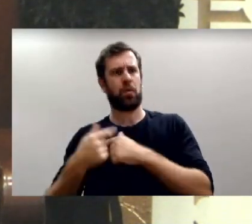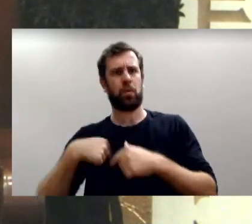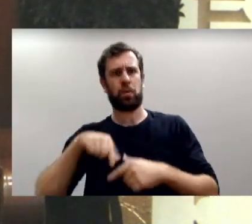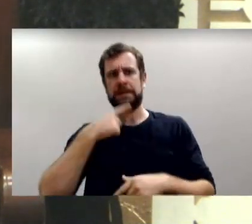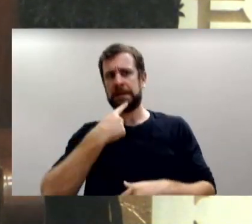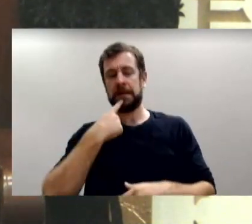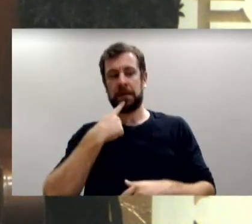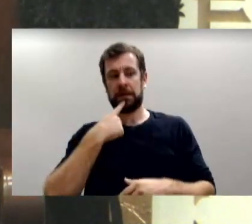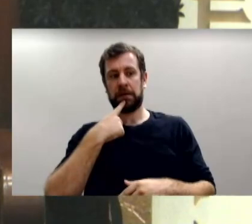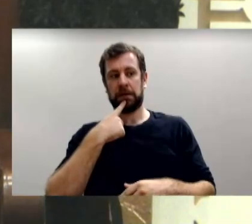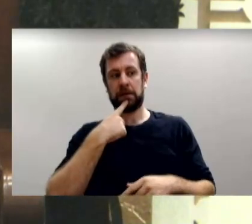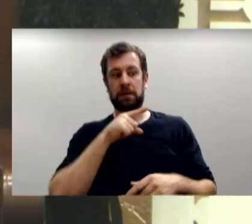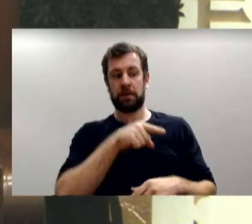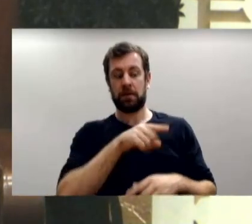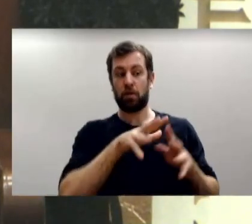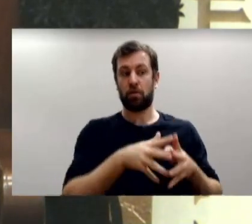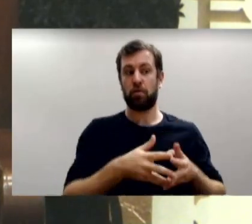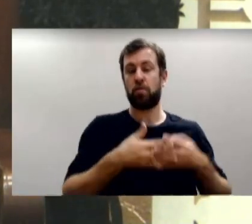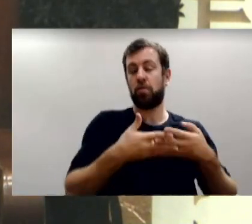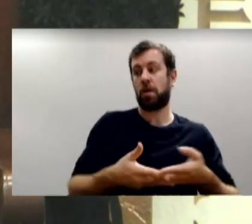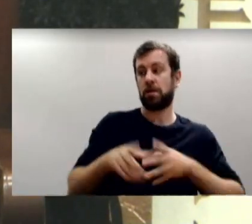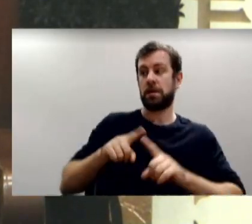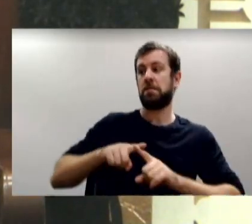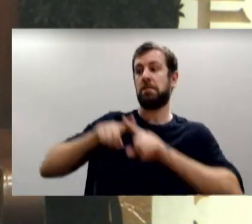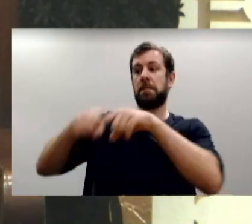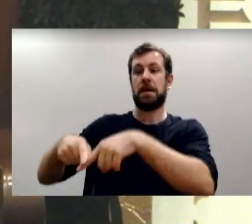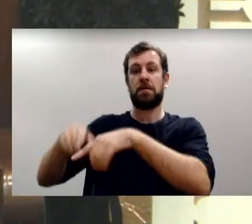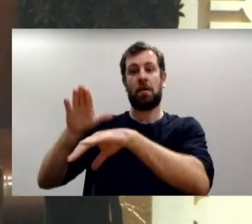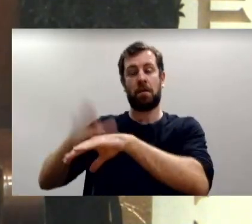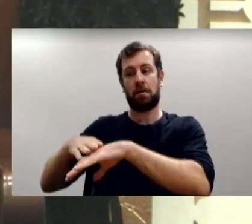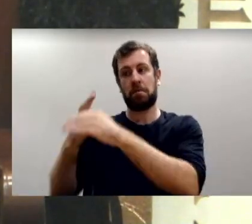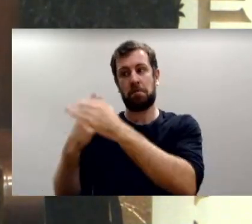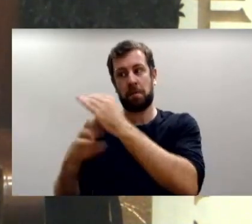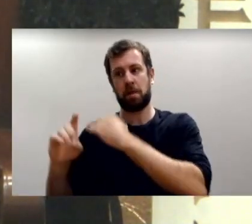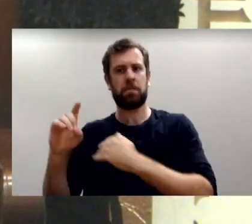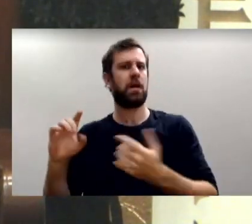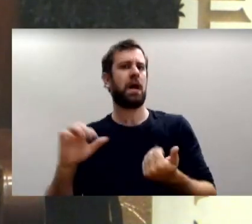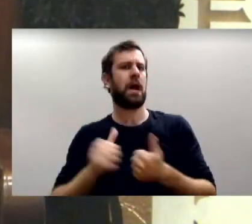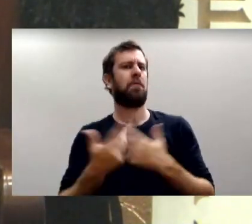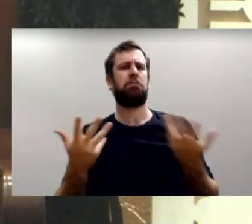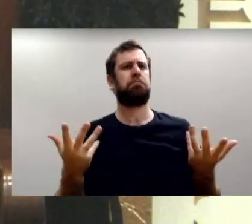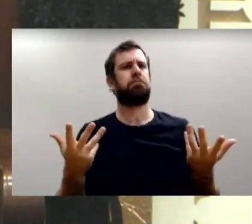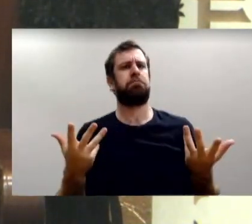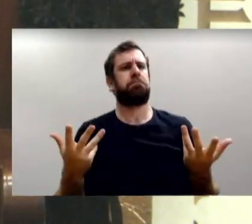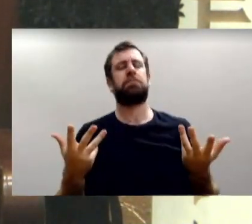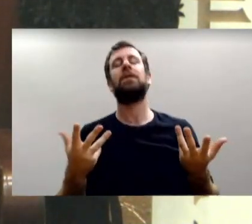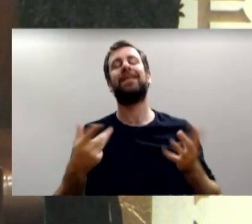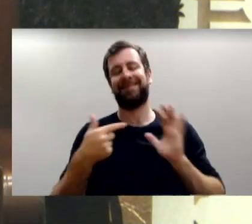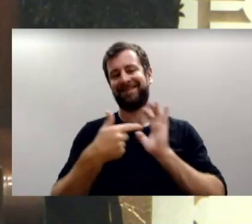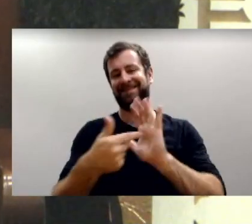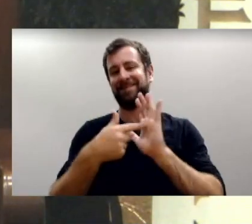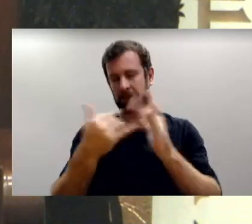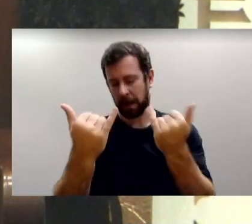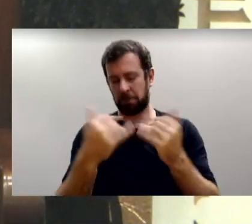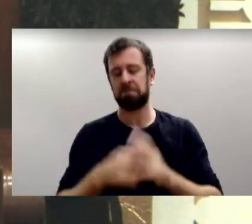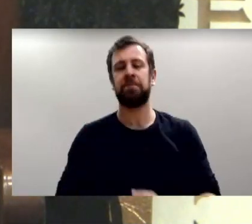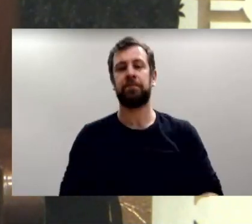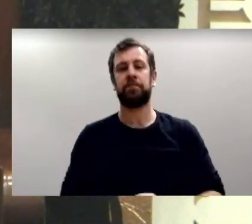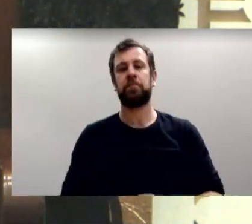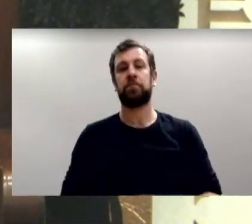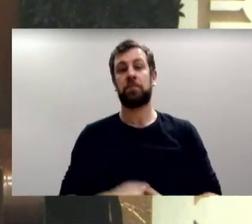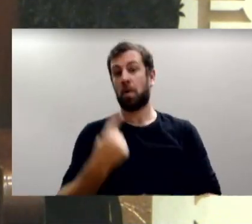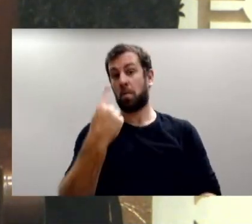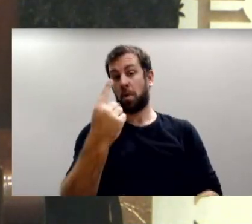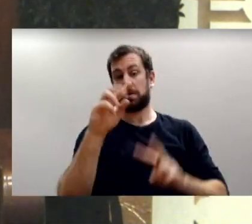Quran is dependent on Rasulullah? I'll give you an example. One of the issues which is not